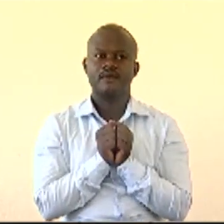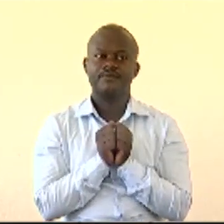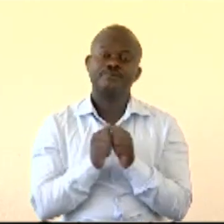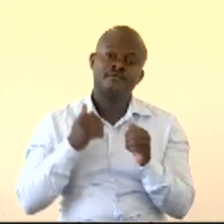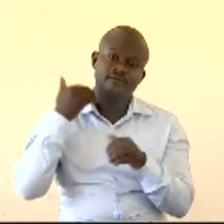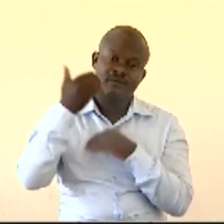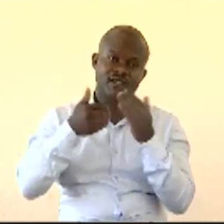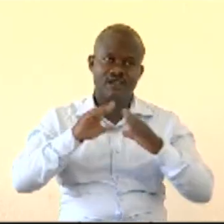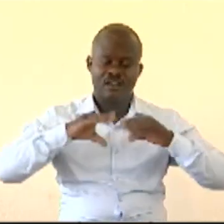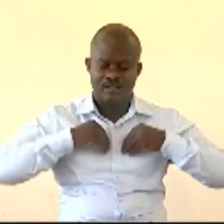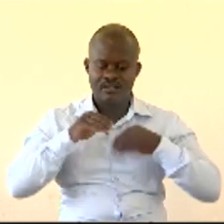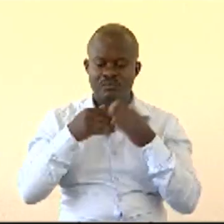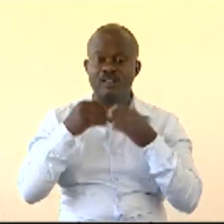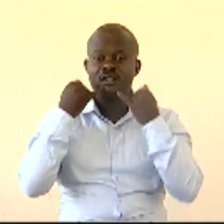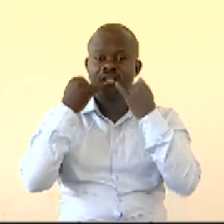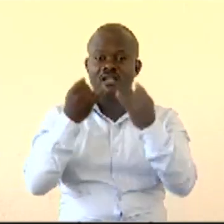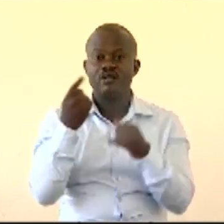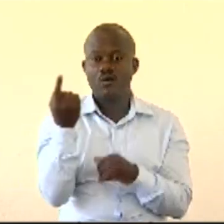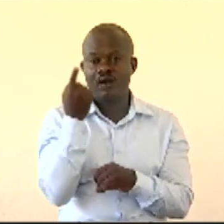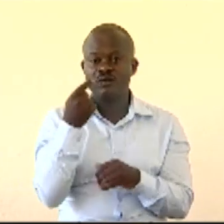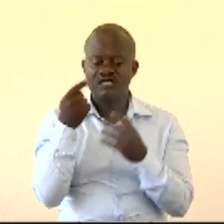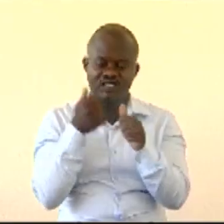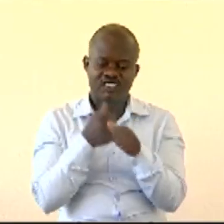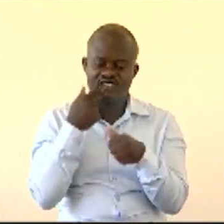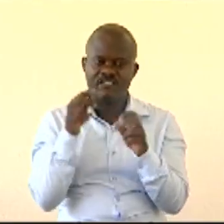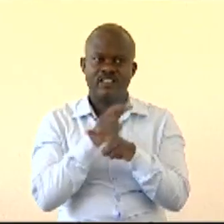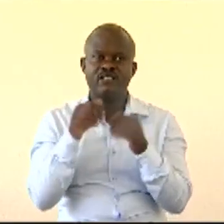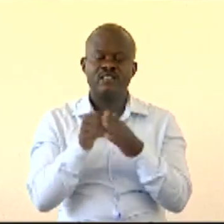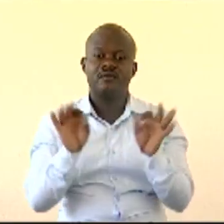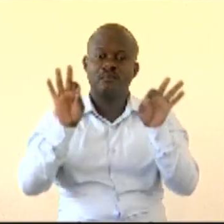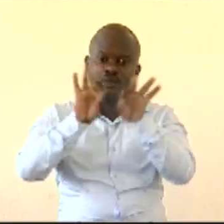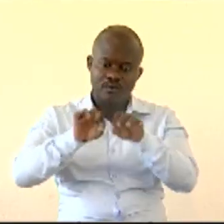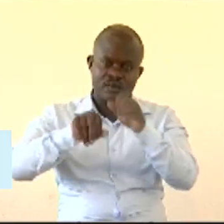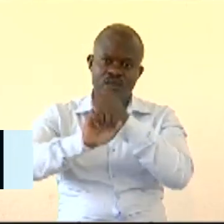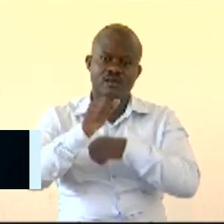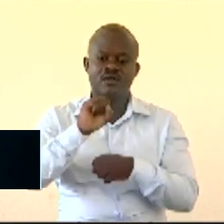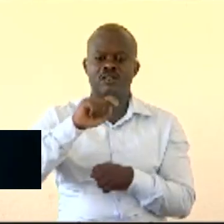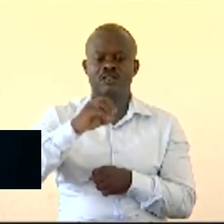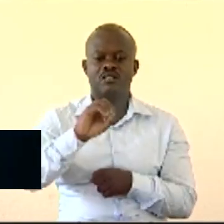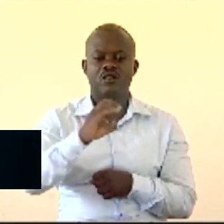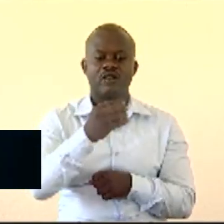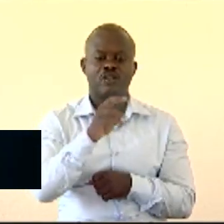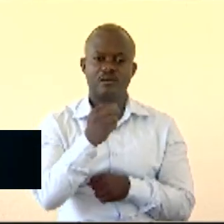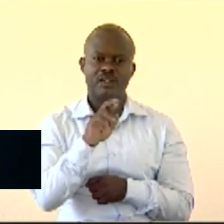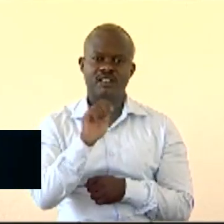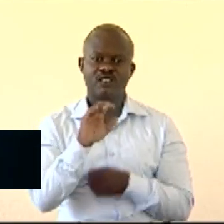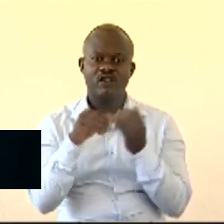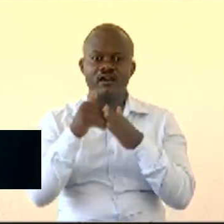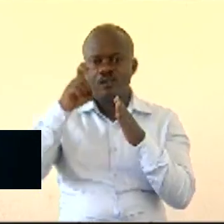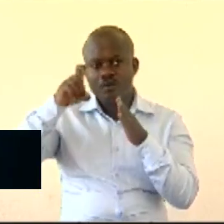And let me tell you one thing which is very important. To carry out stoichiometric calculations, you have